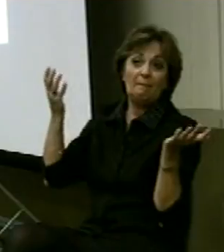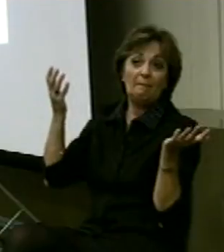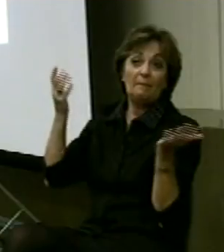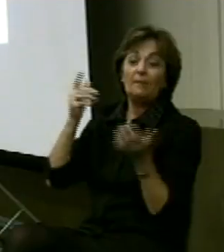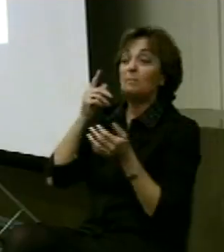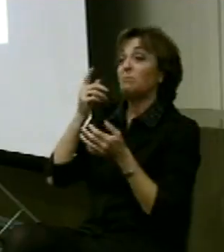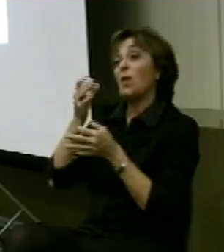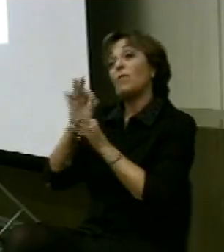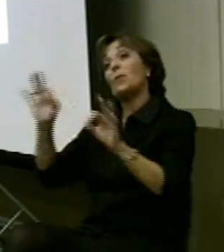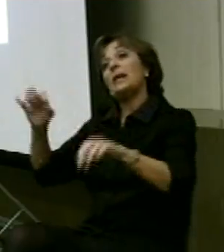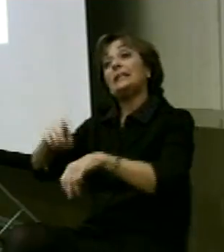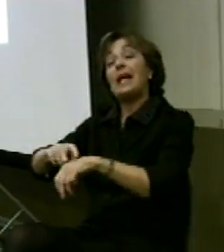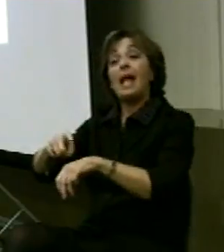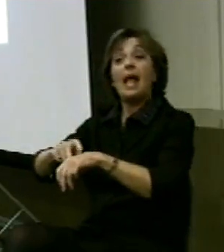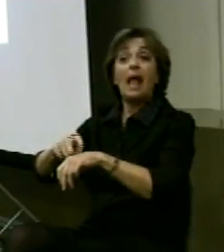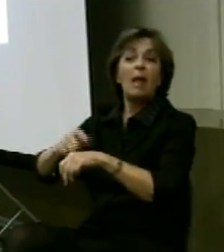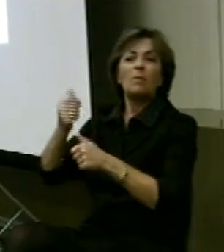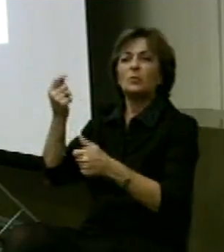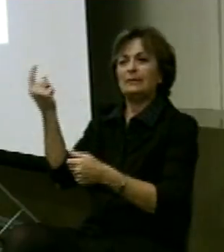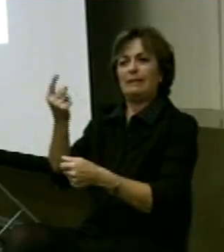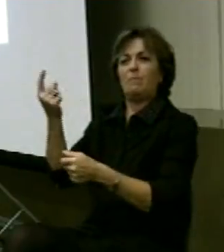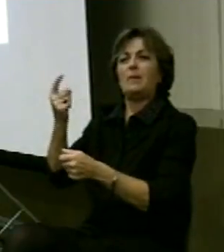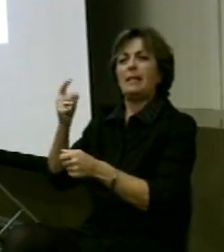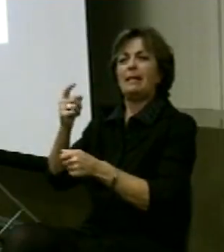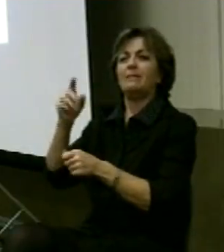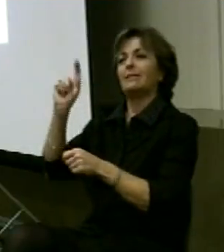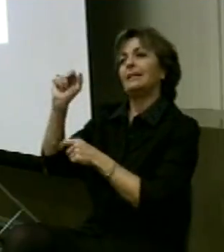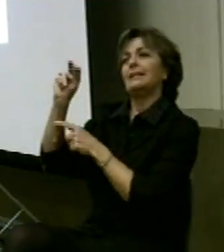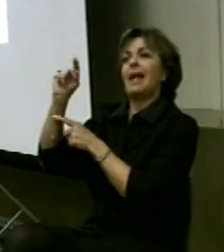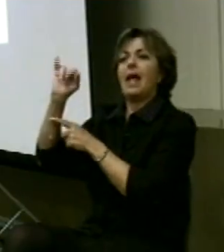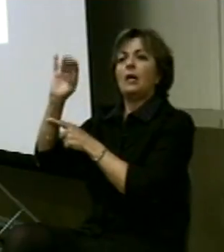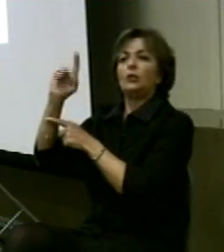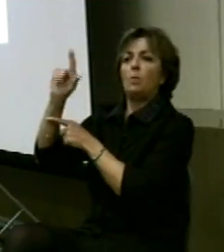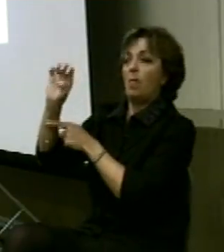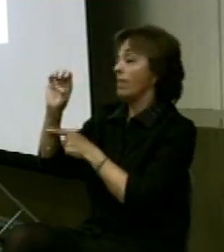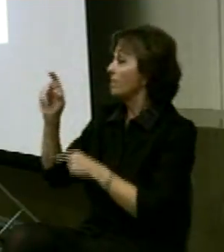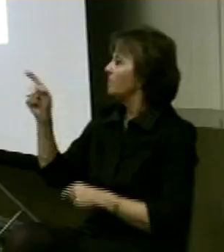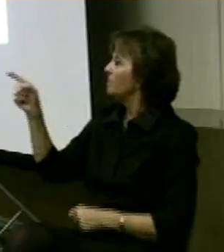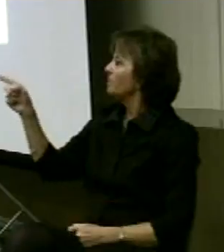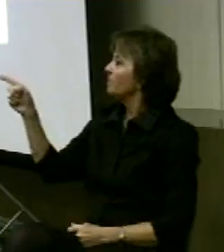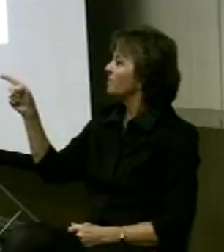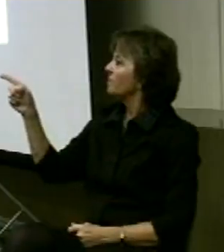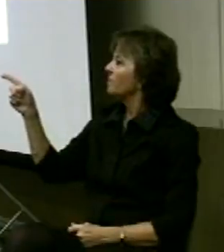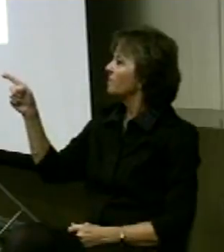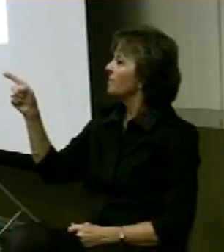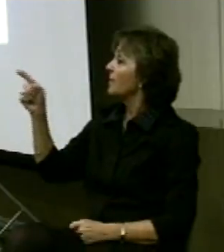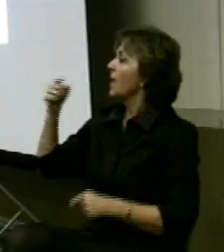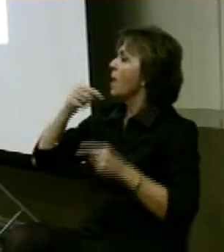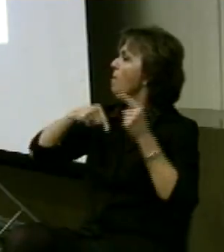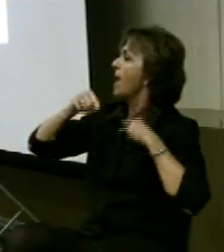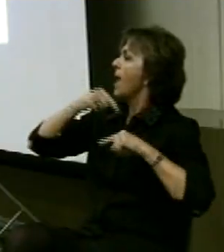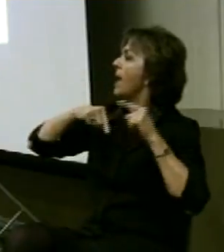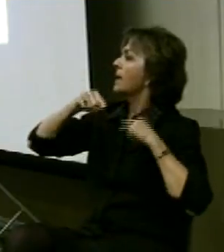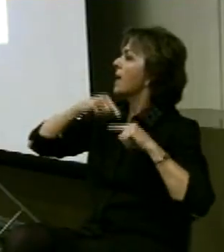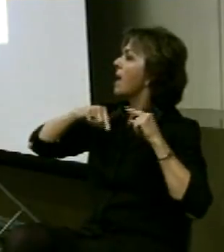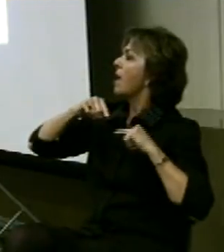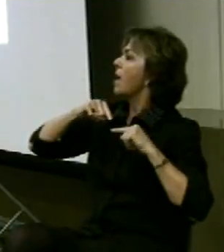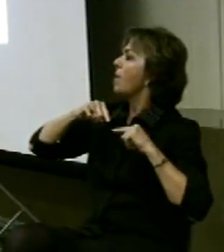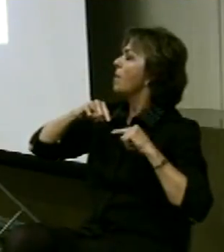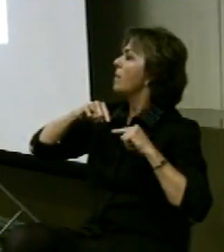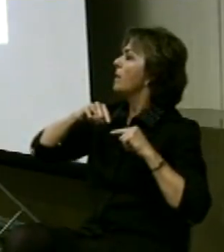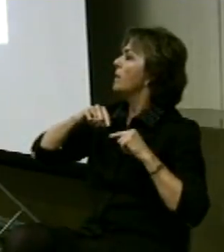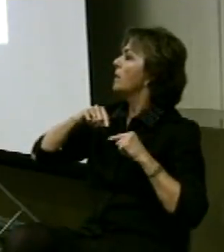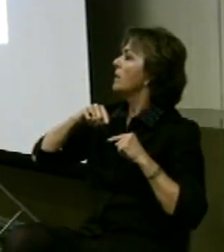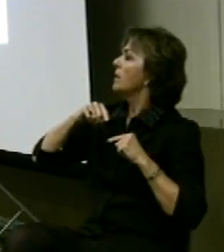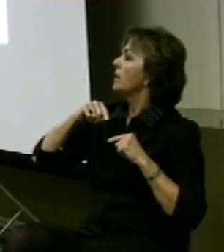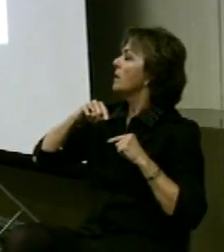free time or tangible object. Question in the back. Yes, just back up with these slides. Sure. One of the places I get